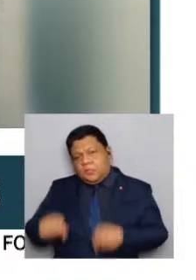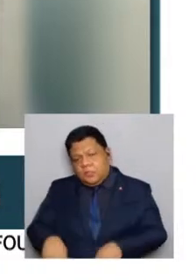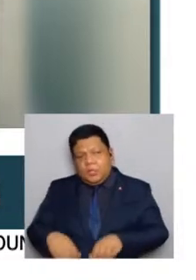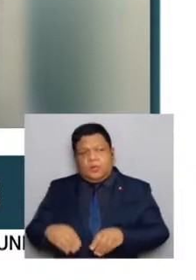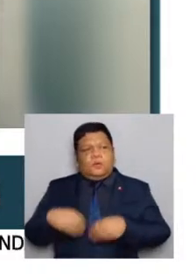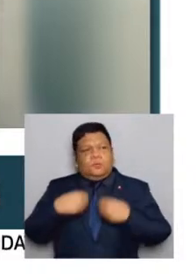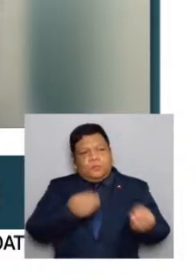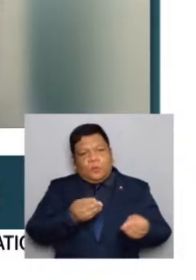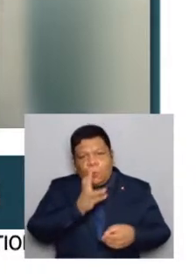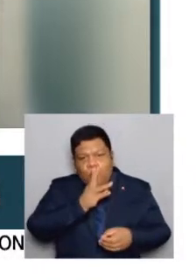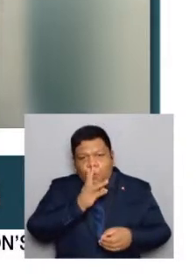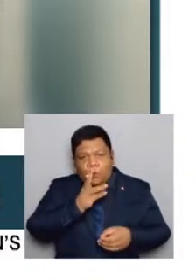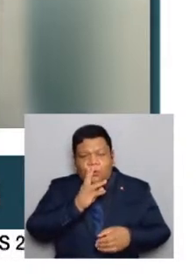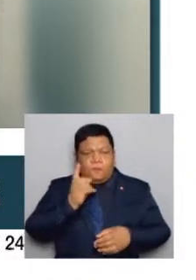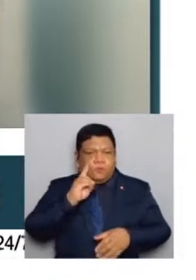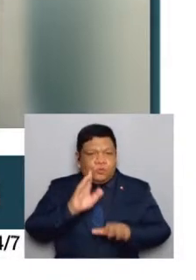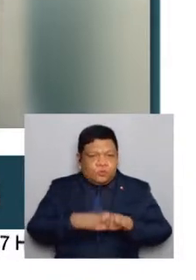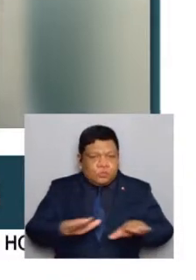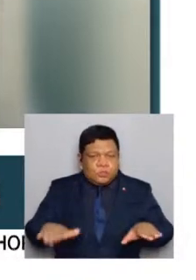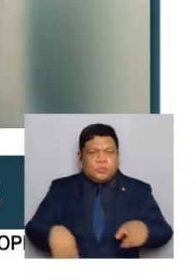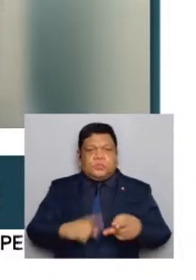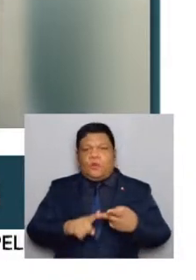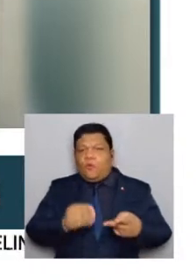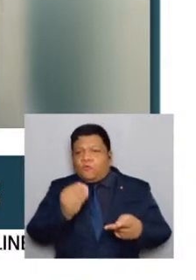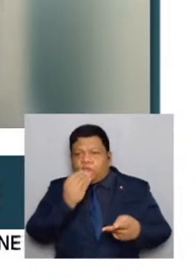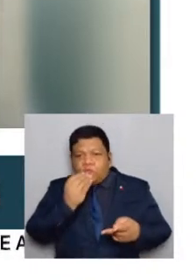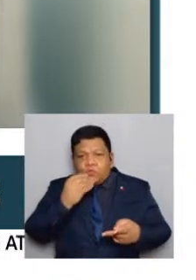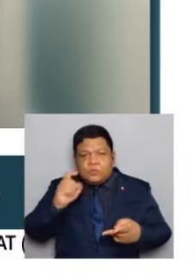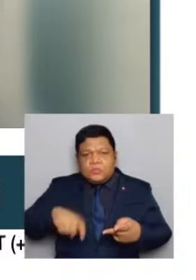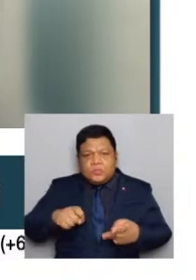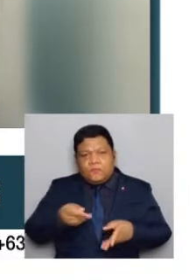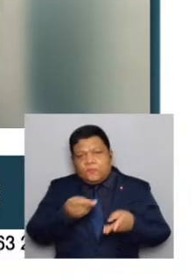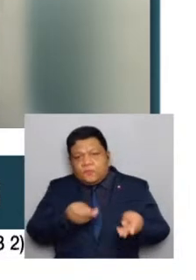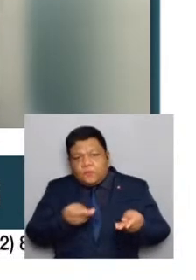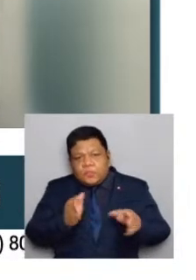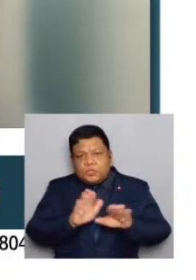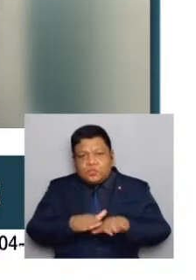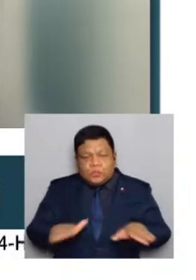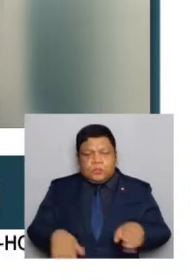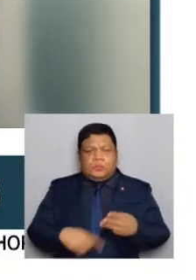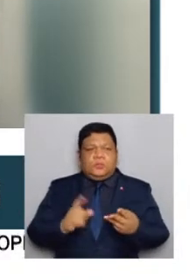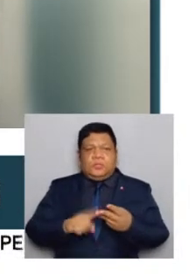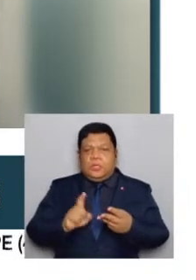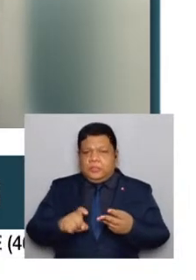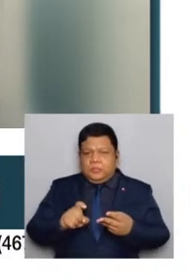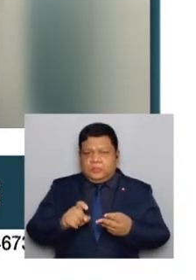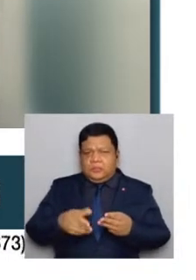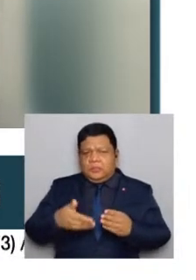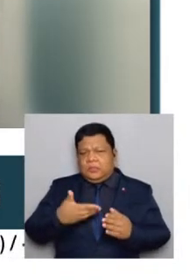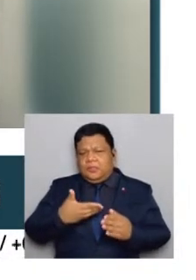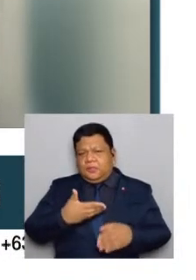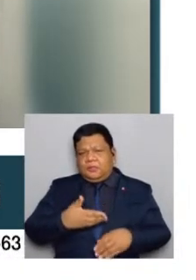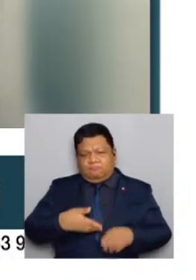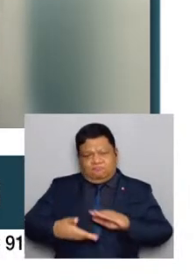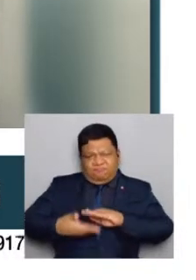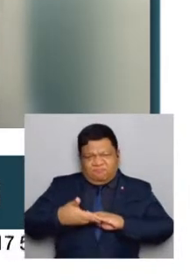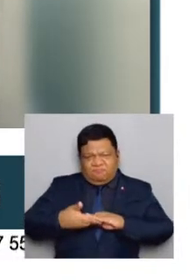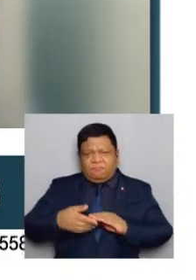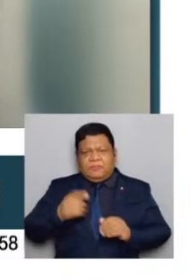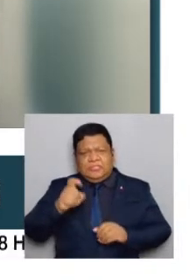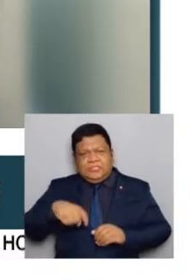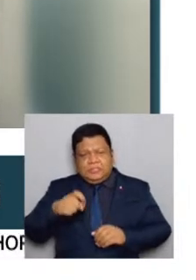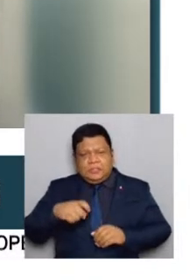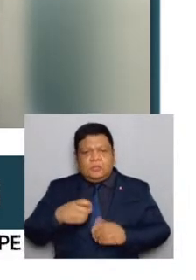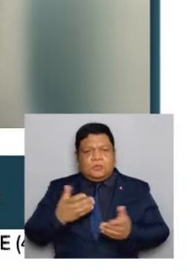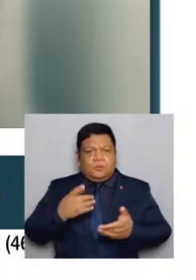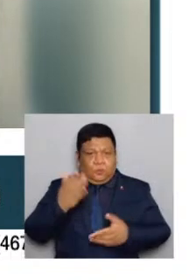their children, food that they would need to feed them, and sanitary napkins for those, because the period